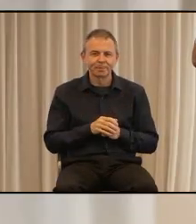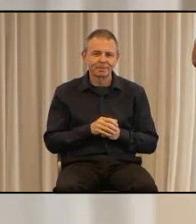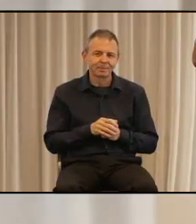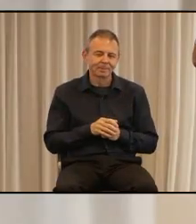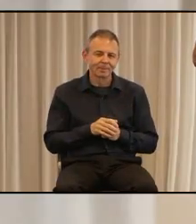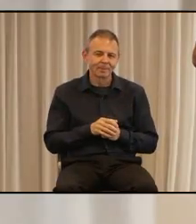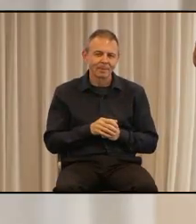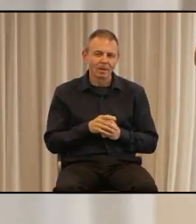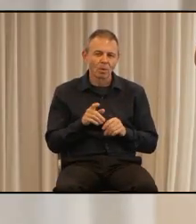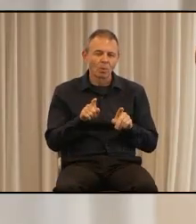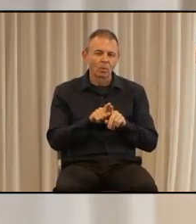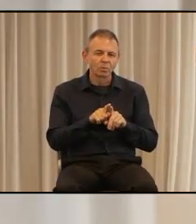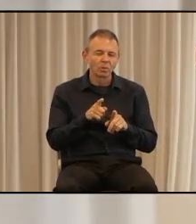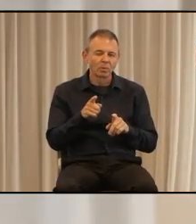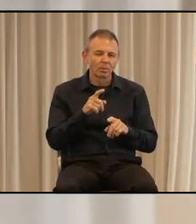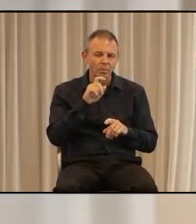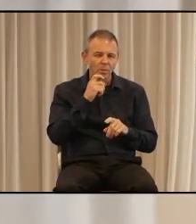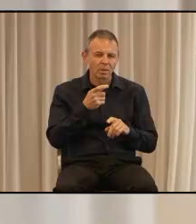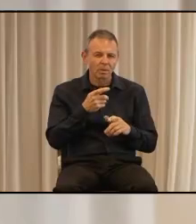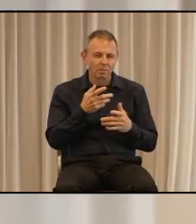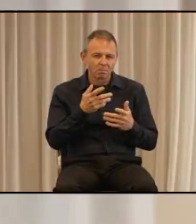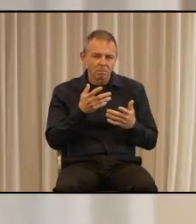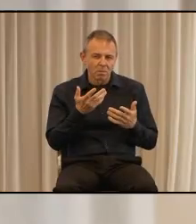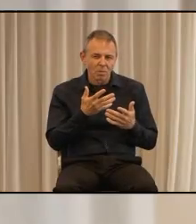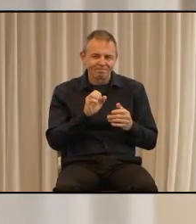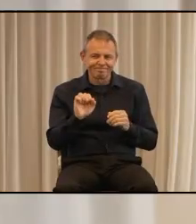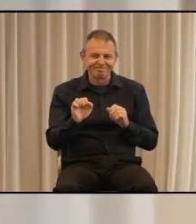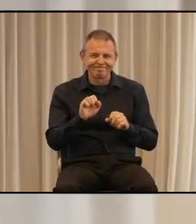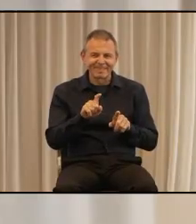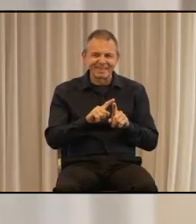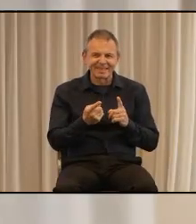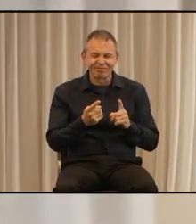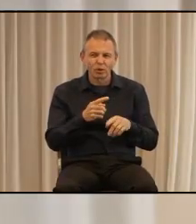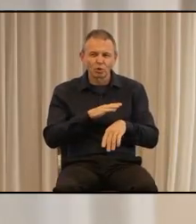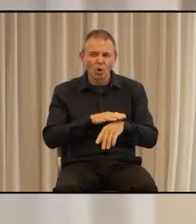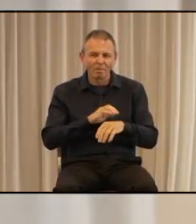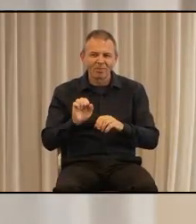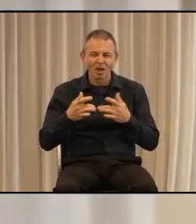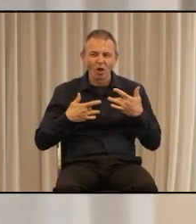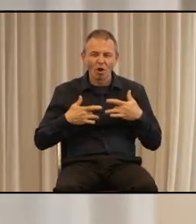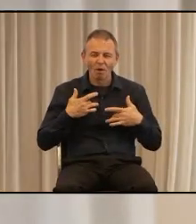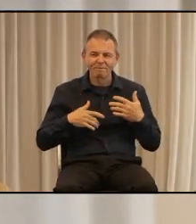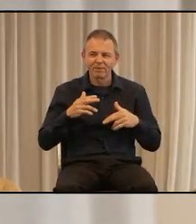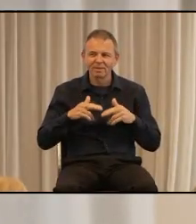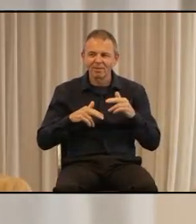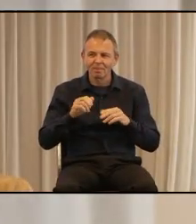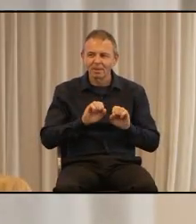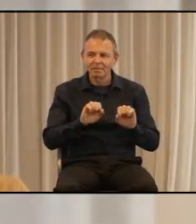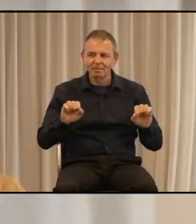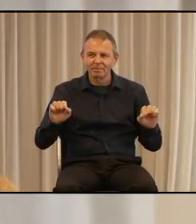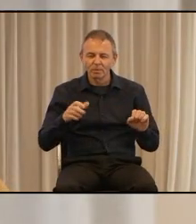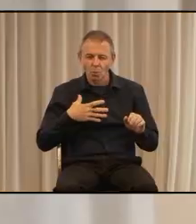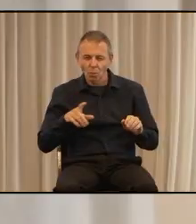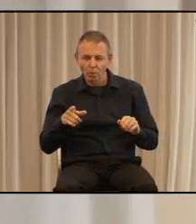And there'll also be this sense of where people are at different stages in their life and kind of seeking this renewal and